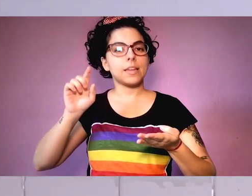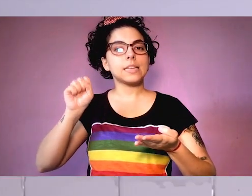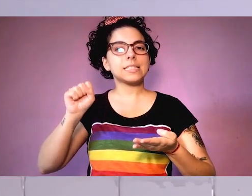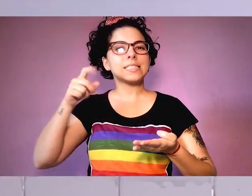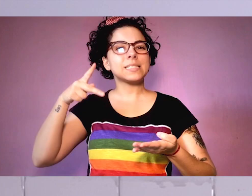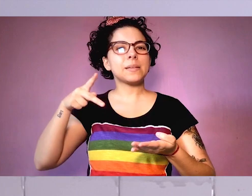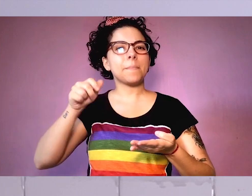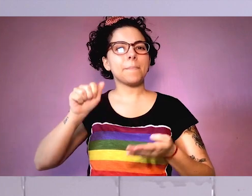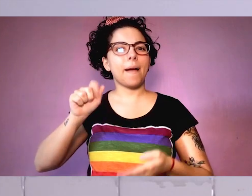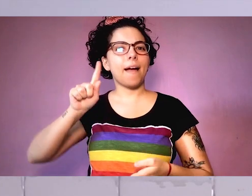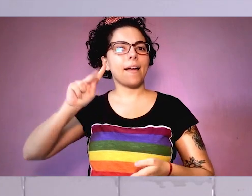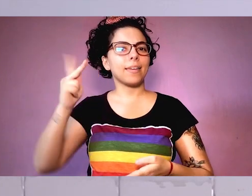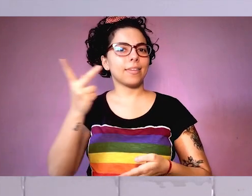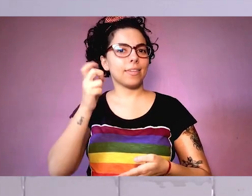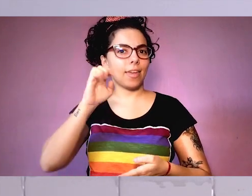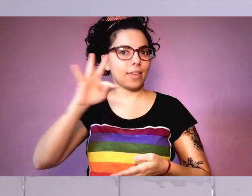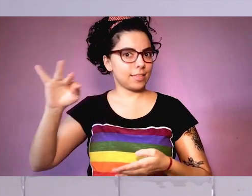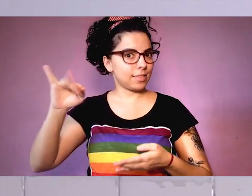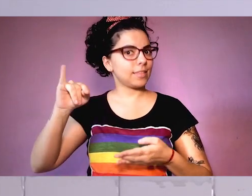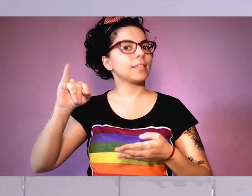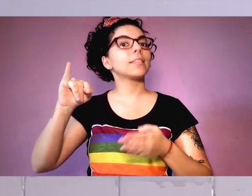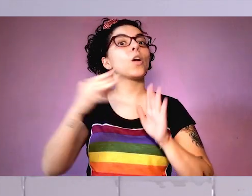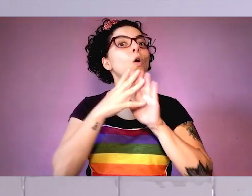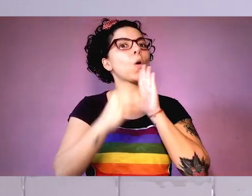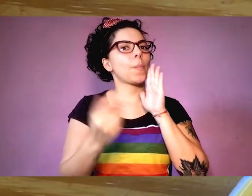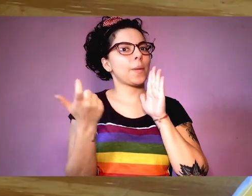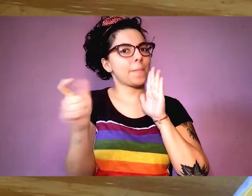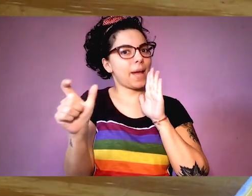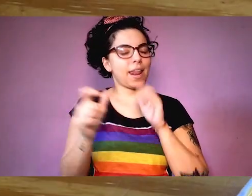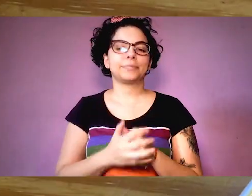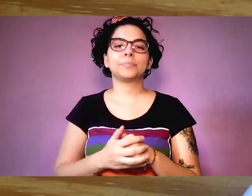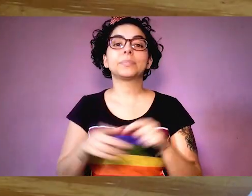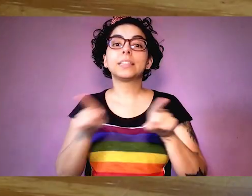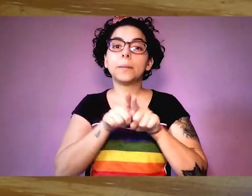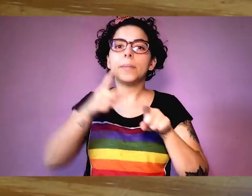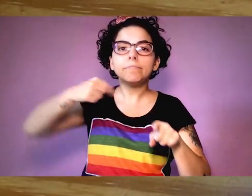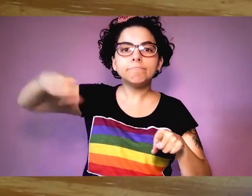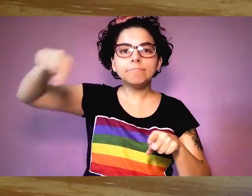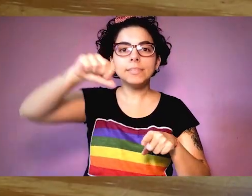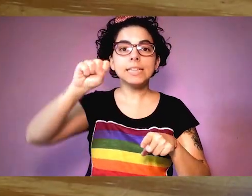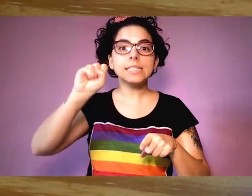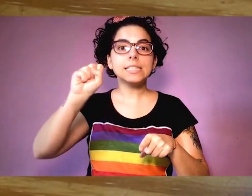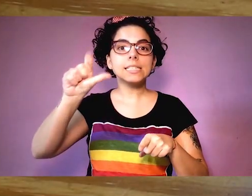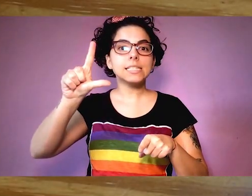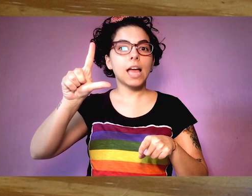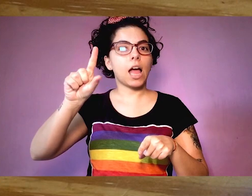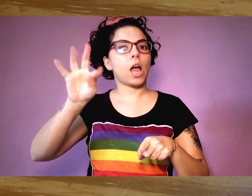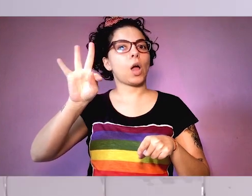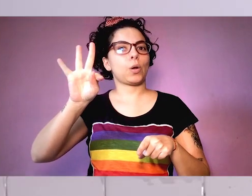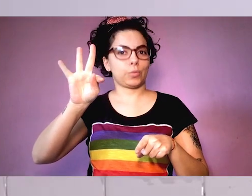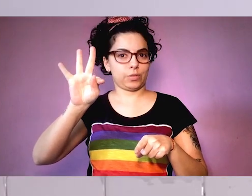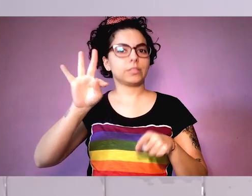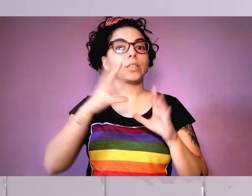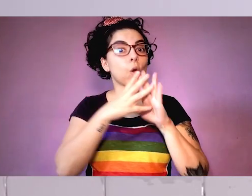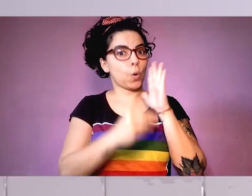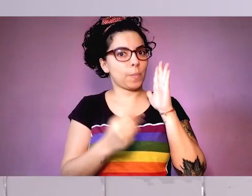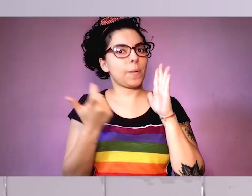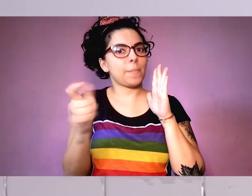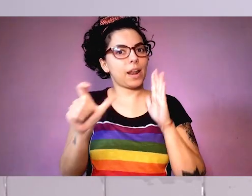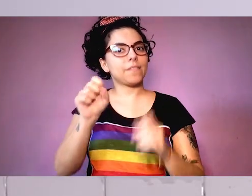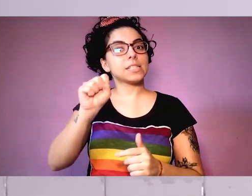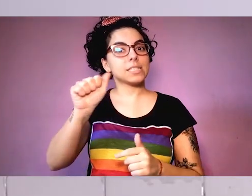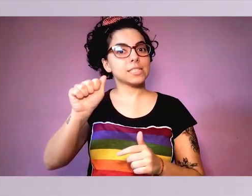spaghetti. Repeat. Spaghetti. A pinch of salt. Repeat.